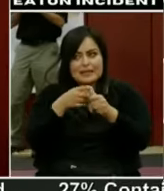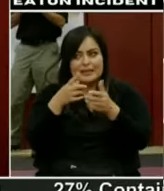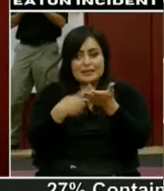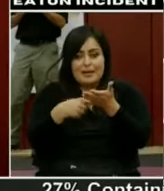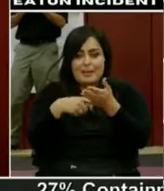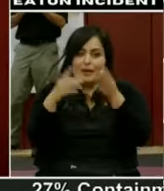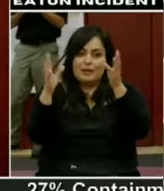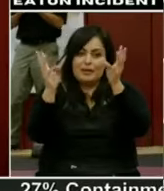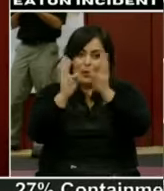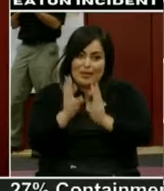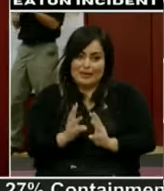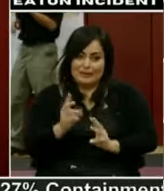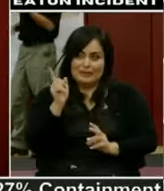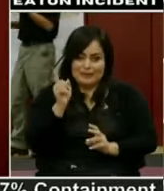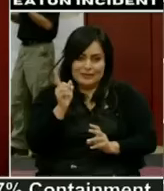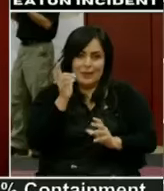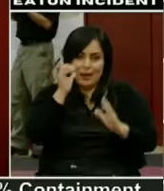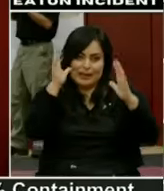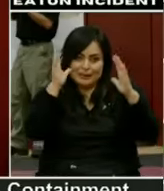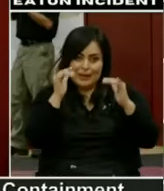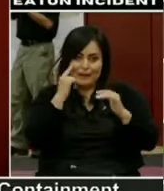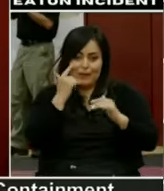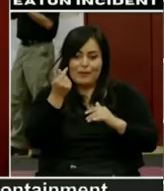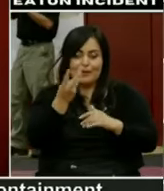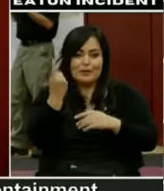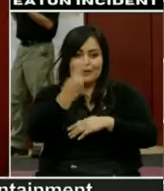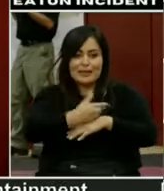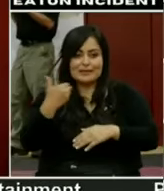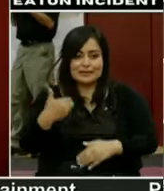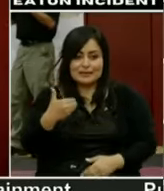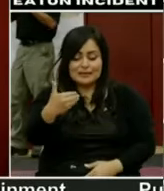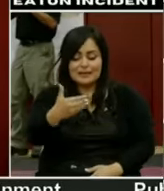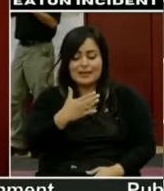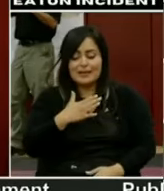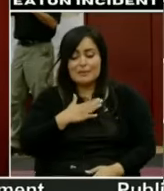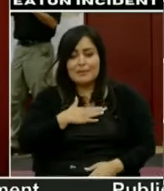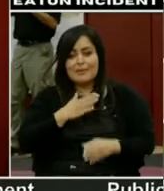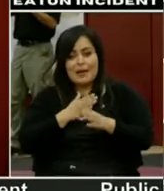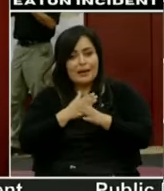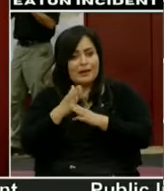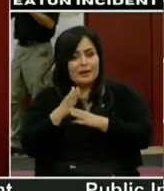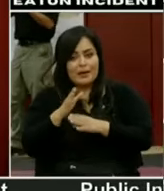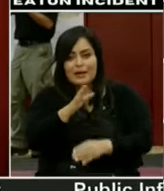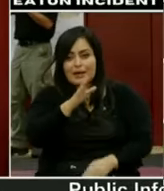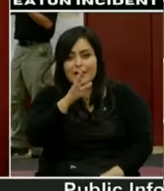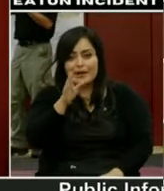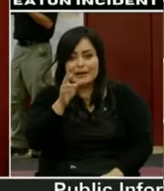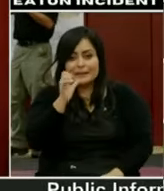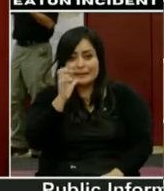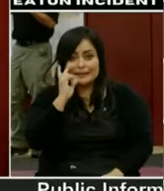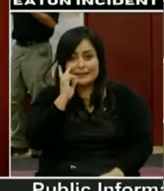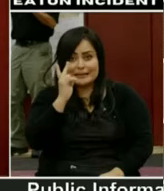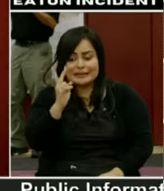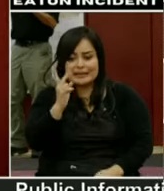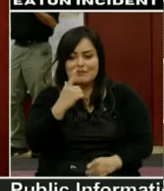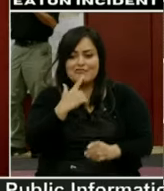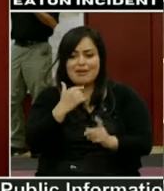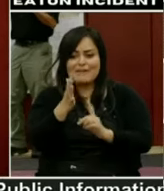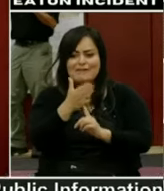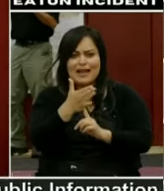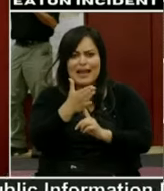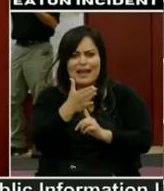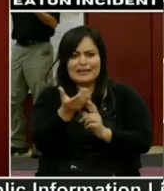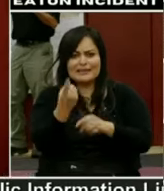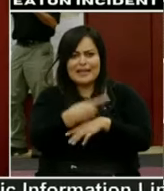we're expecting over the next several days. In my career, I haven't seen as many red flag days in a